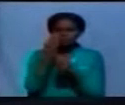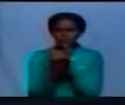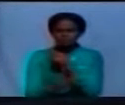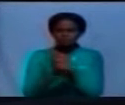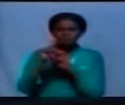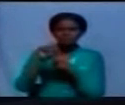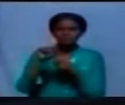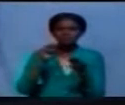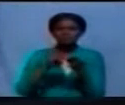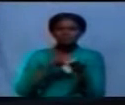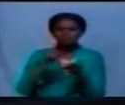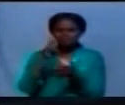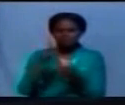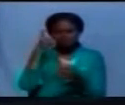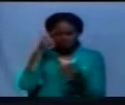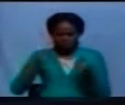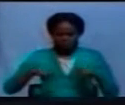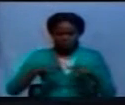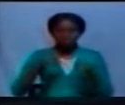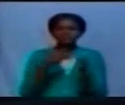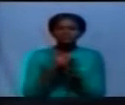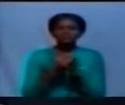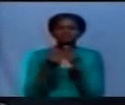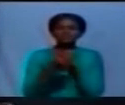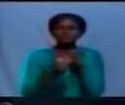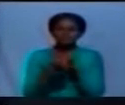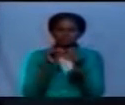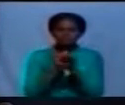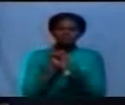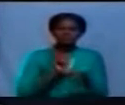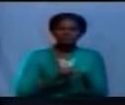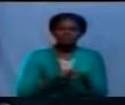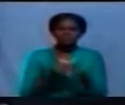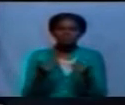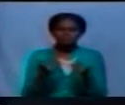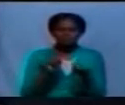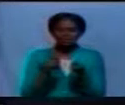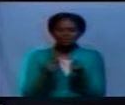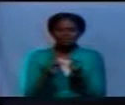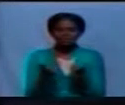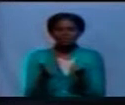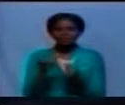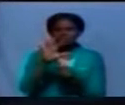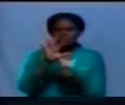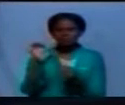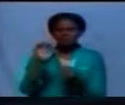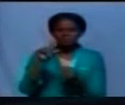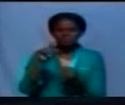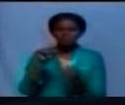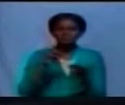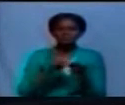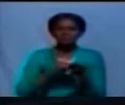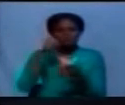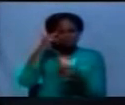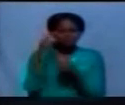$20 million for locally owned banks. By that time, the exchange rate equivalent it was about 520 million for